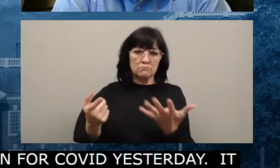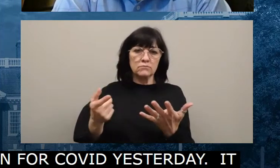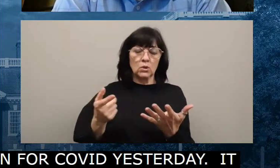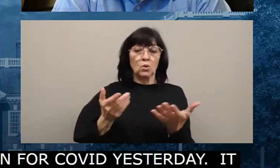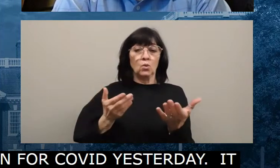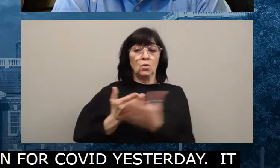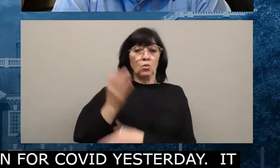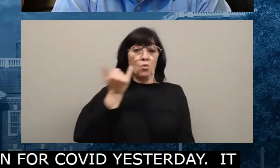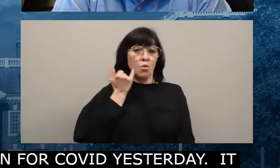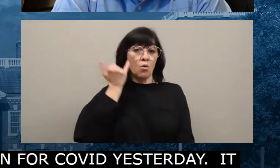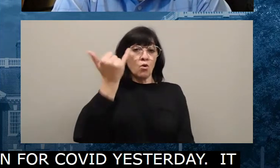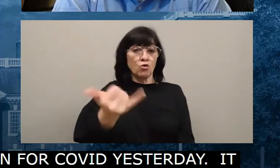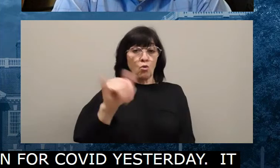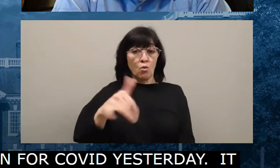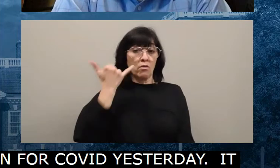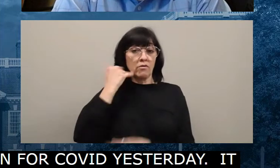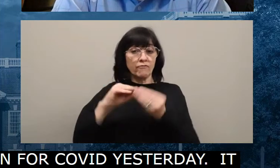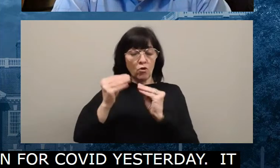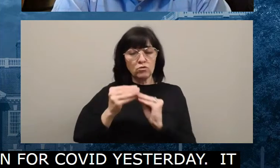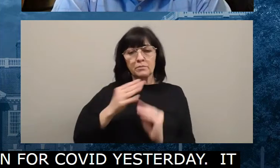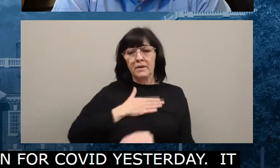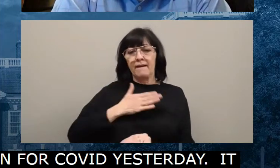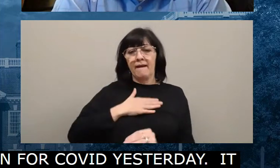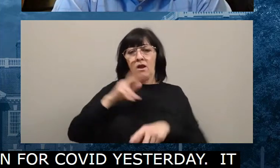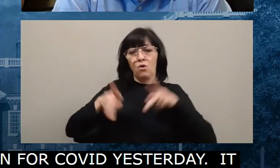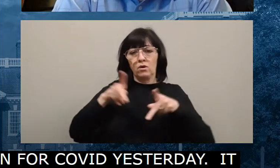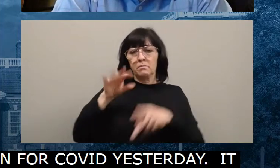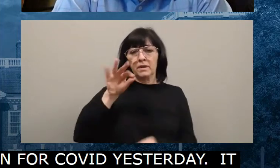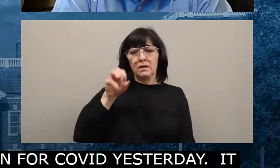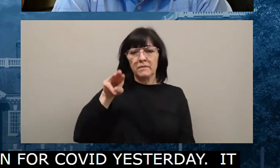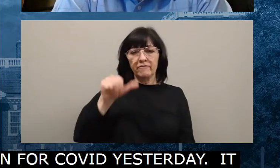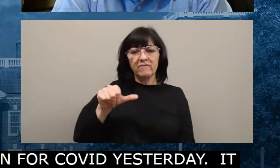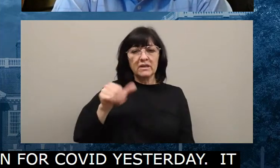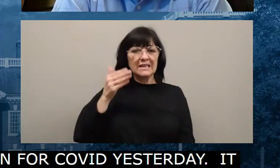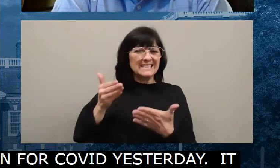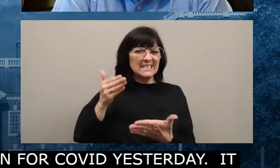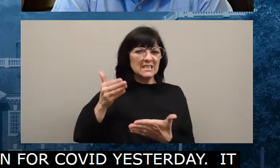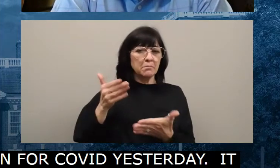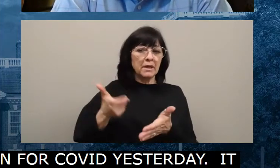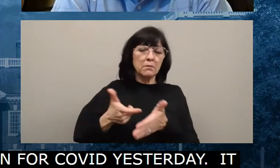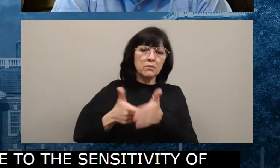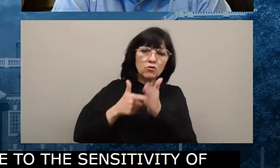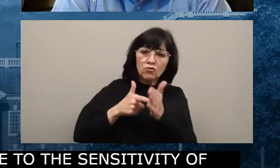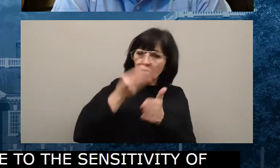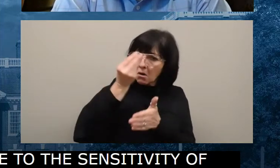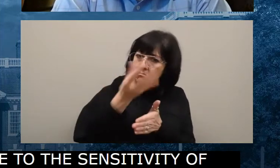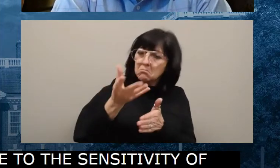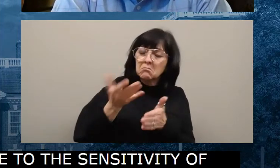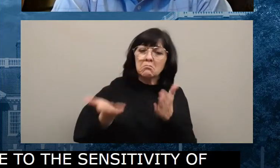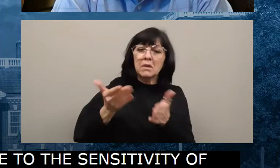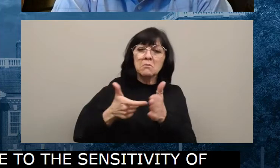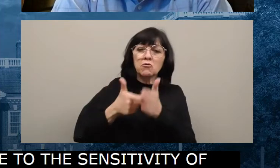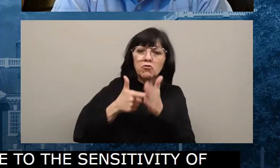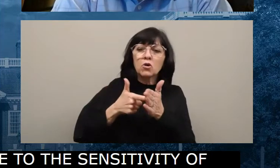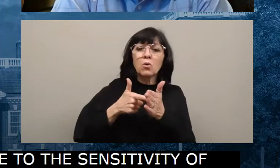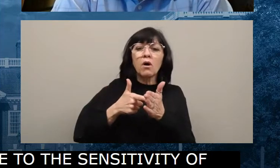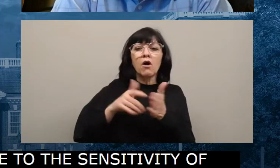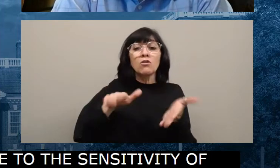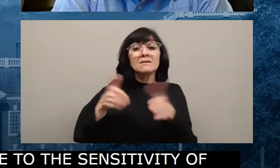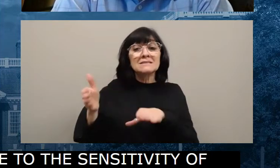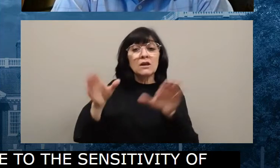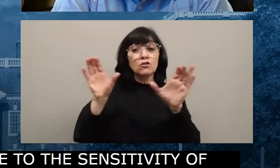follow-up that's needed to validate something or get a copy of a death certificate, et cetera. But, the 800 numbers